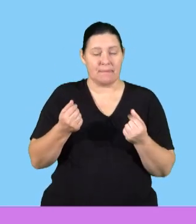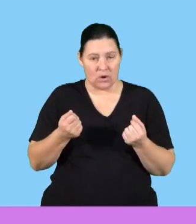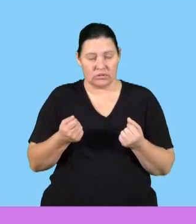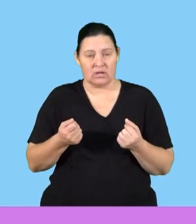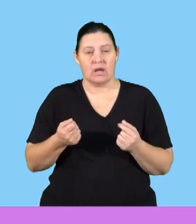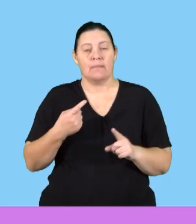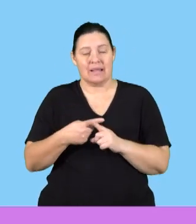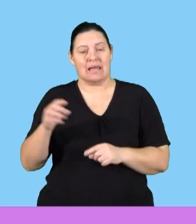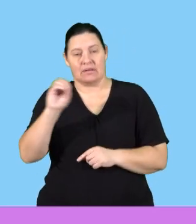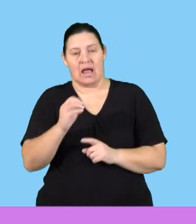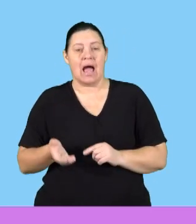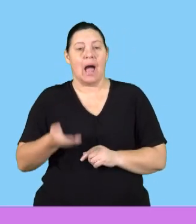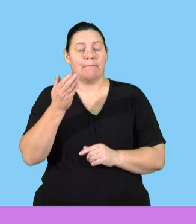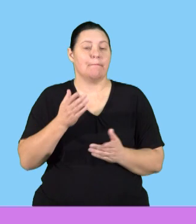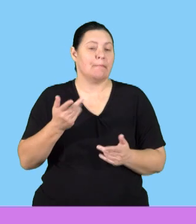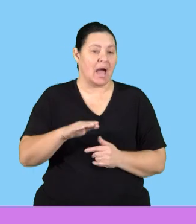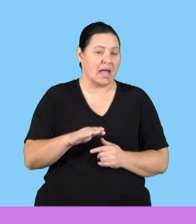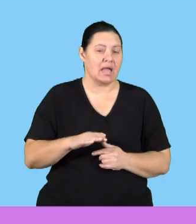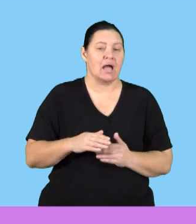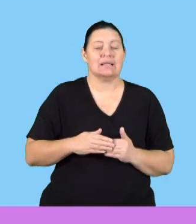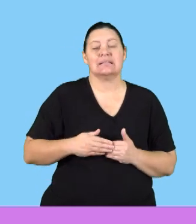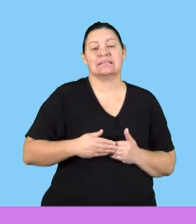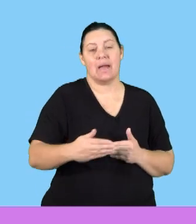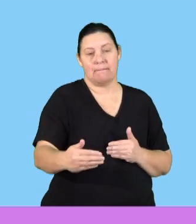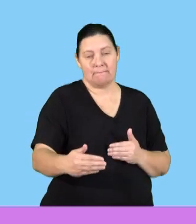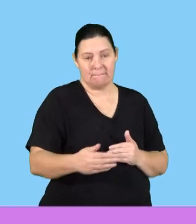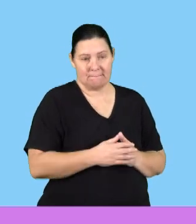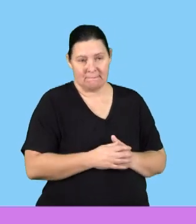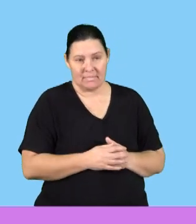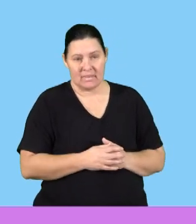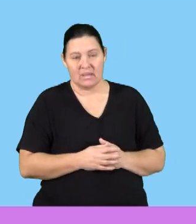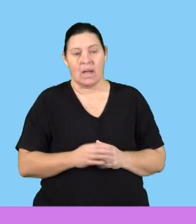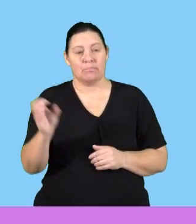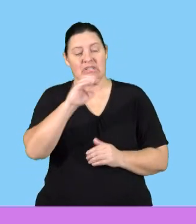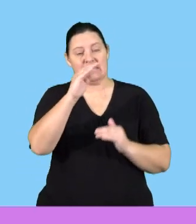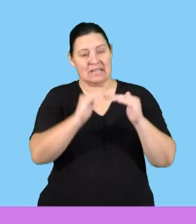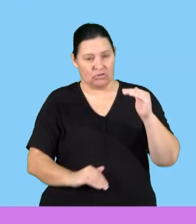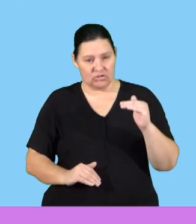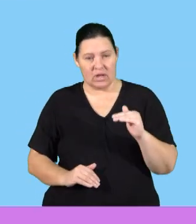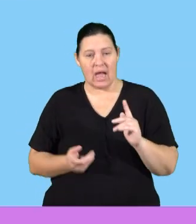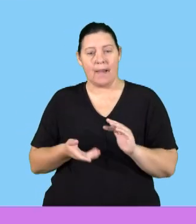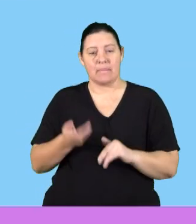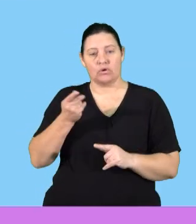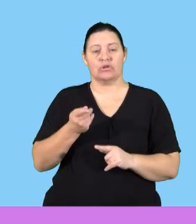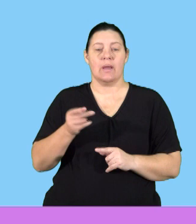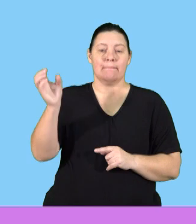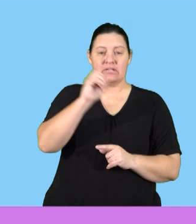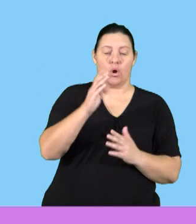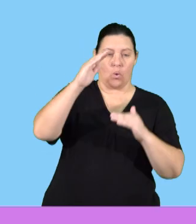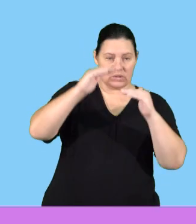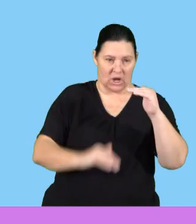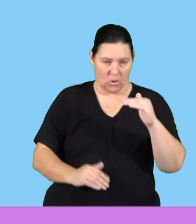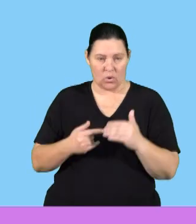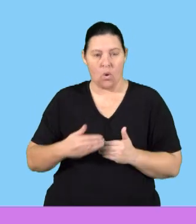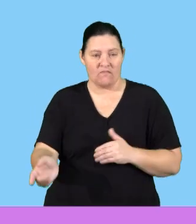the amount and percentage has gone up by over a period. And then the percentage decrease, the amount a value